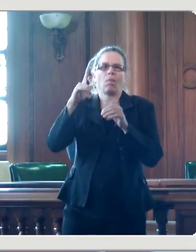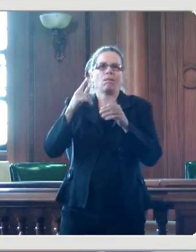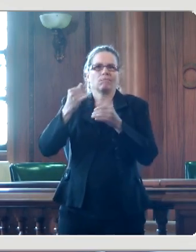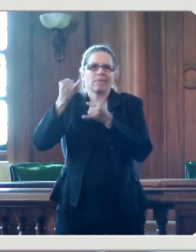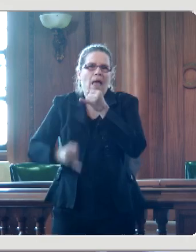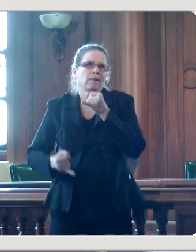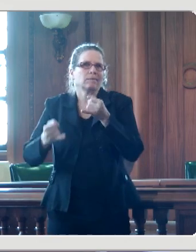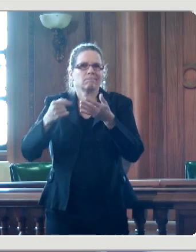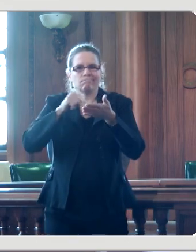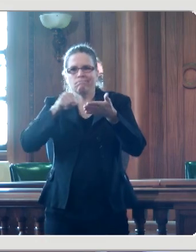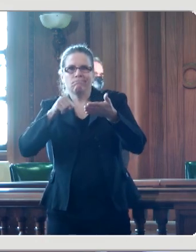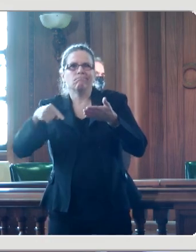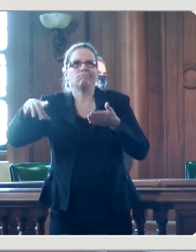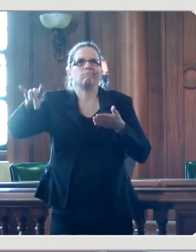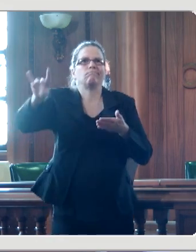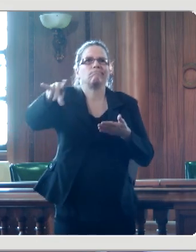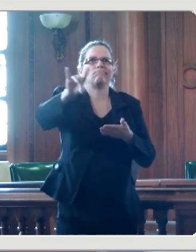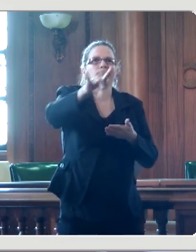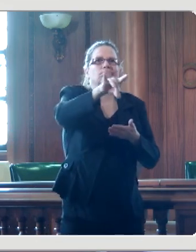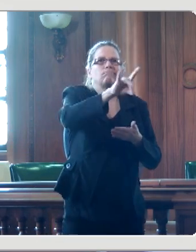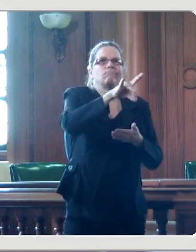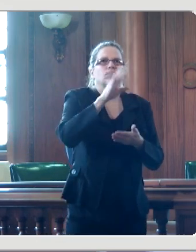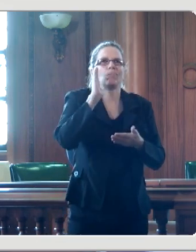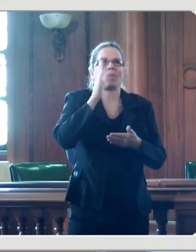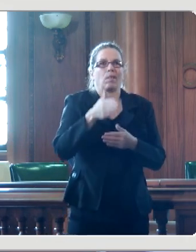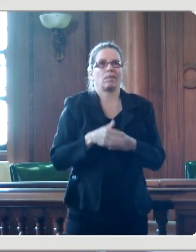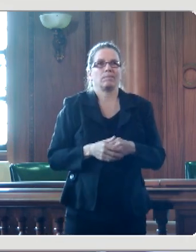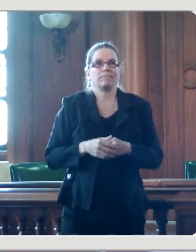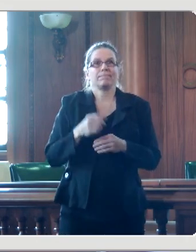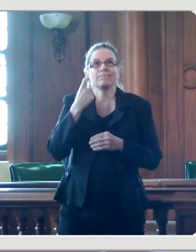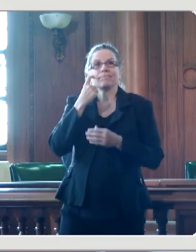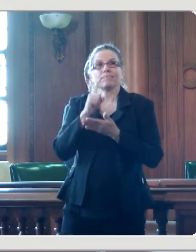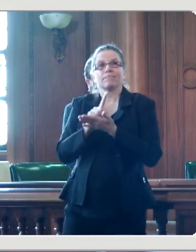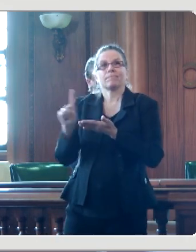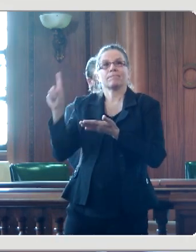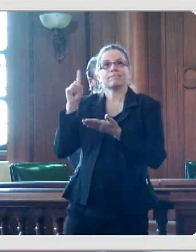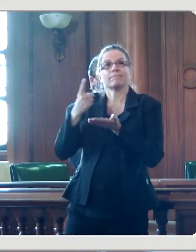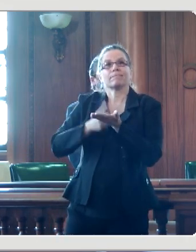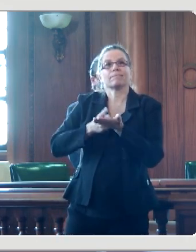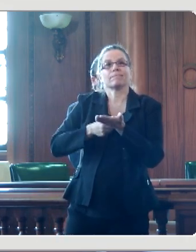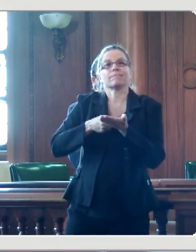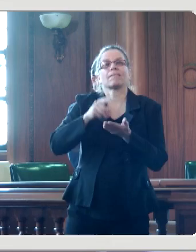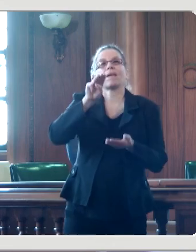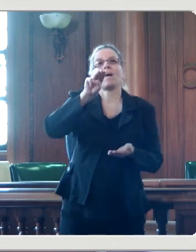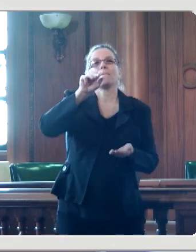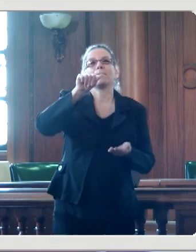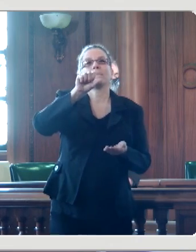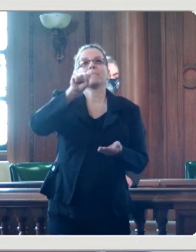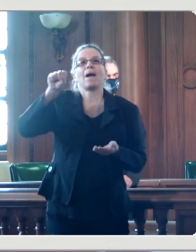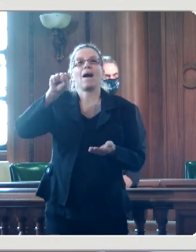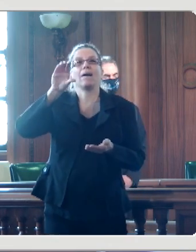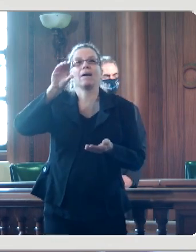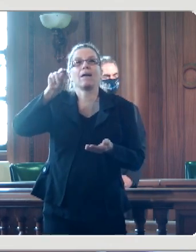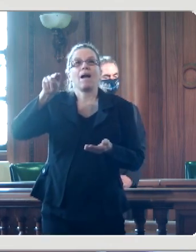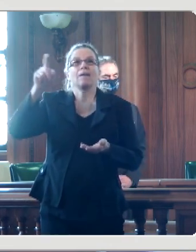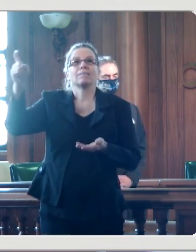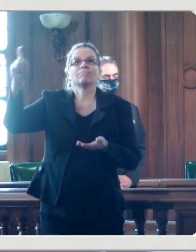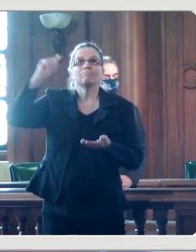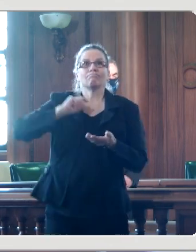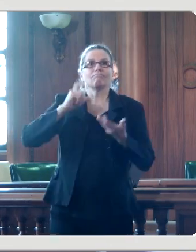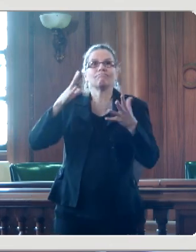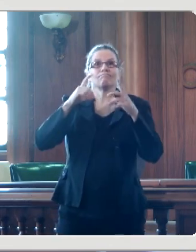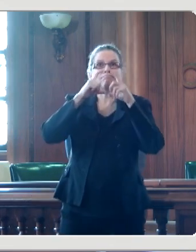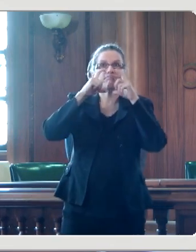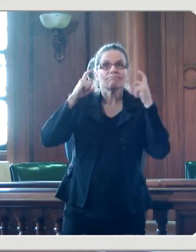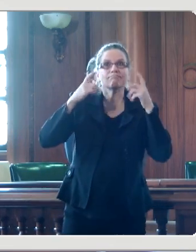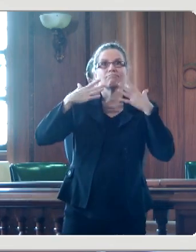MassCon, so I'm working with Helen and other agencies around for distributing all that material. The city's also been notified